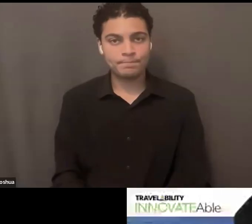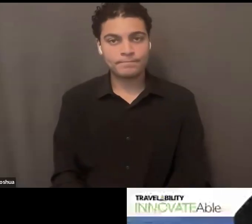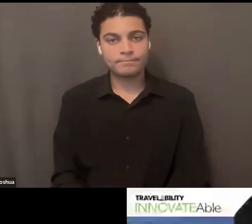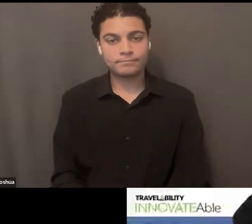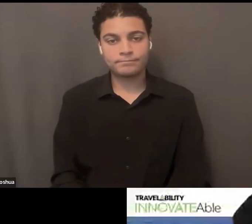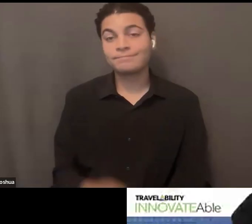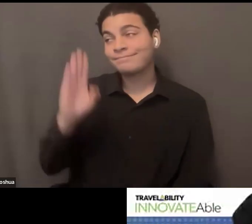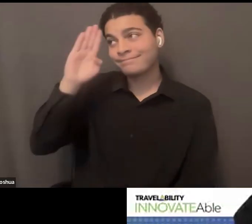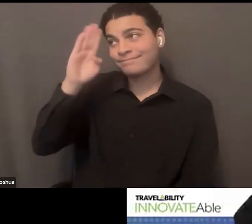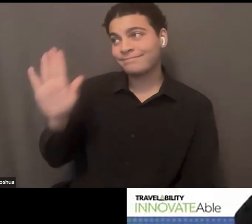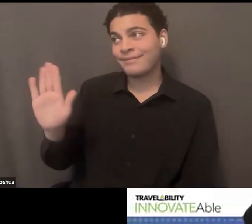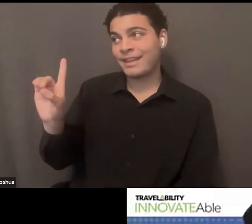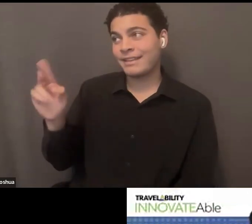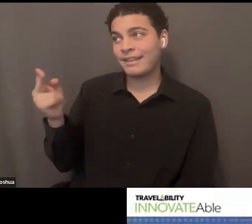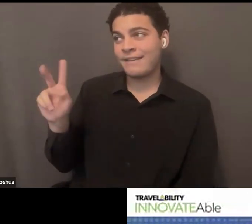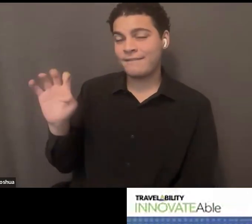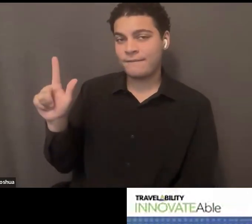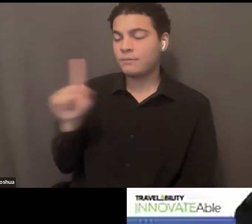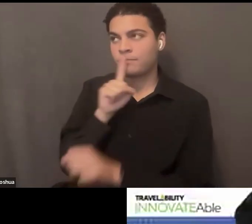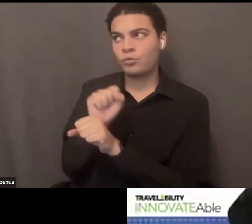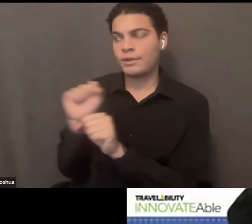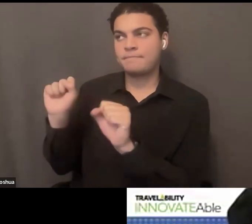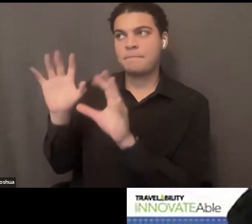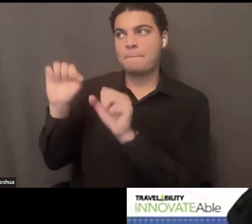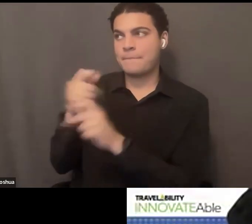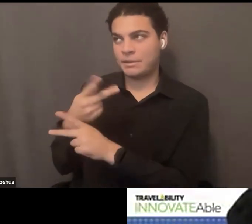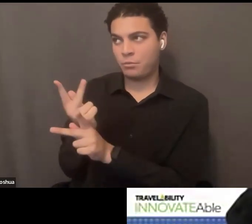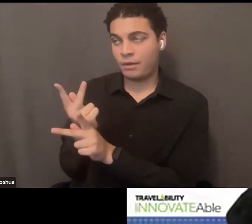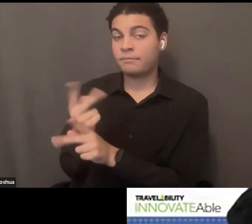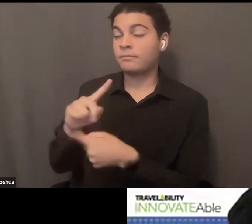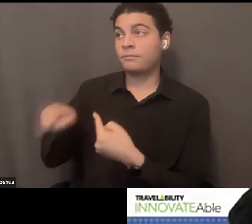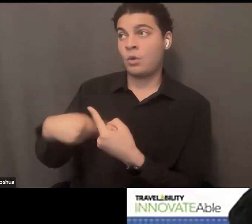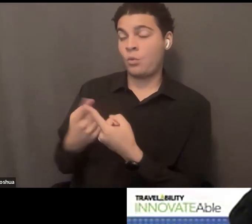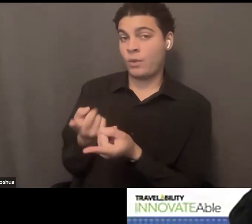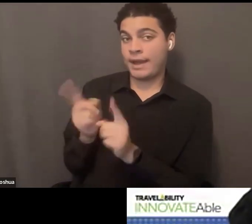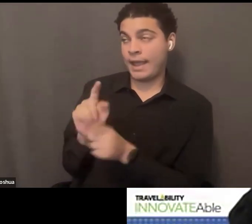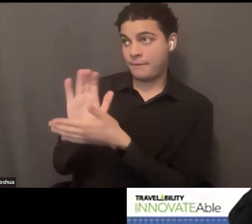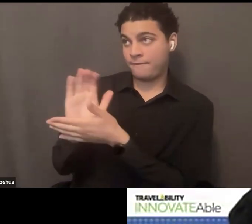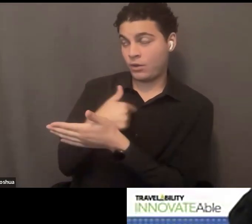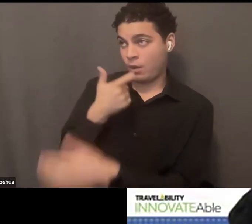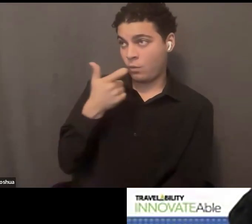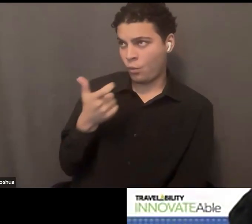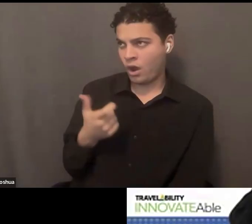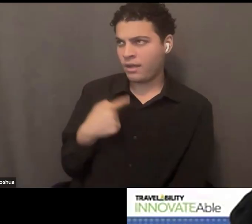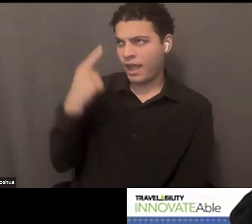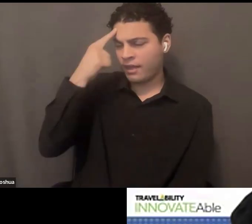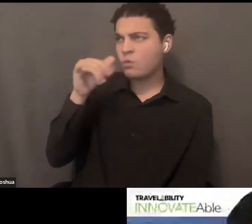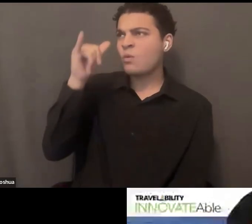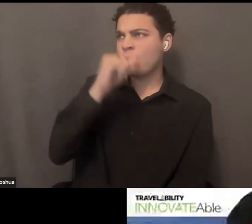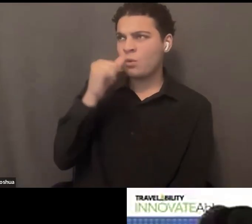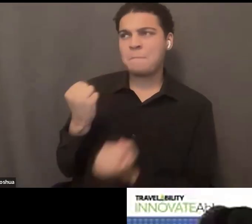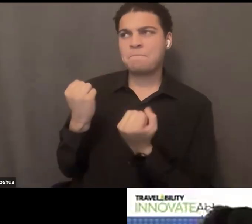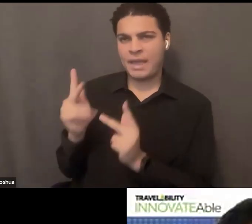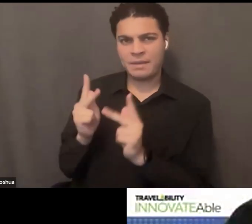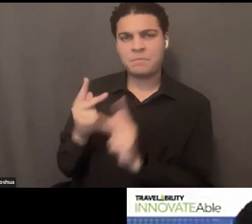Hi, Davil. I agree. Great product. Really, when I watched the video, it was like, this is really something I think that a lot of people can benefit from